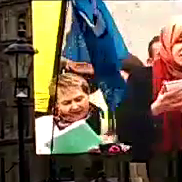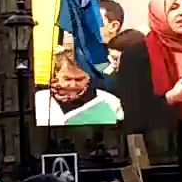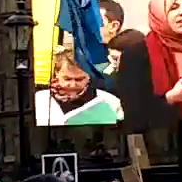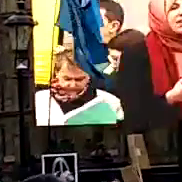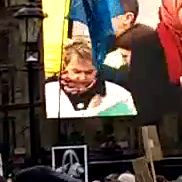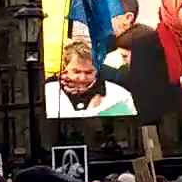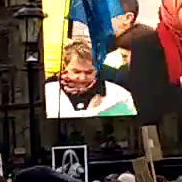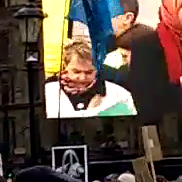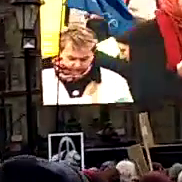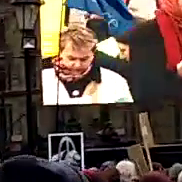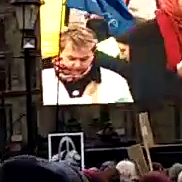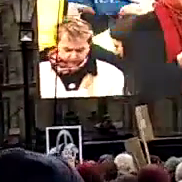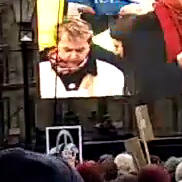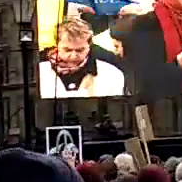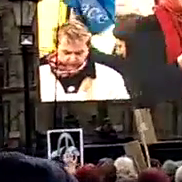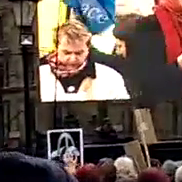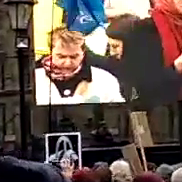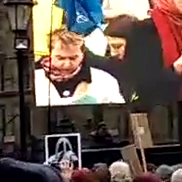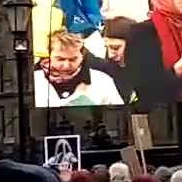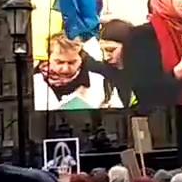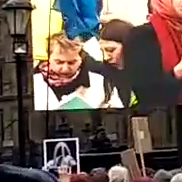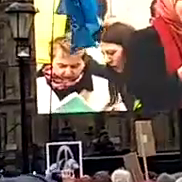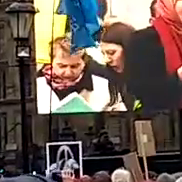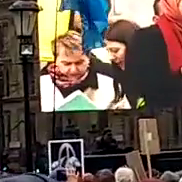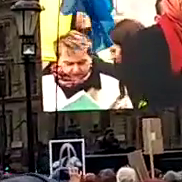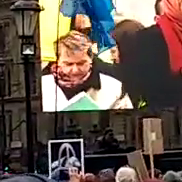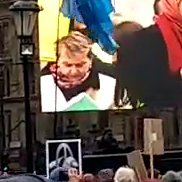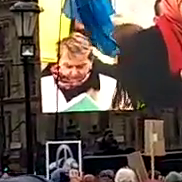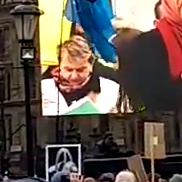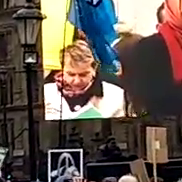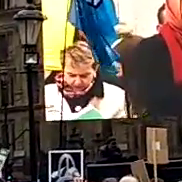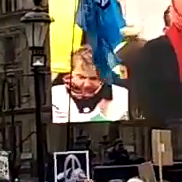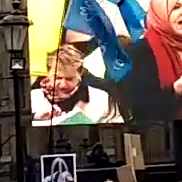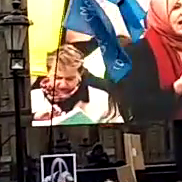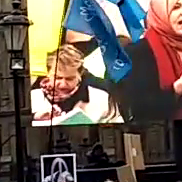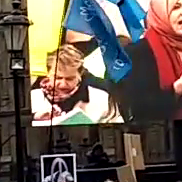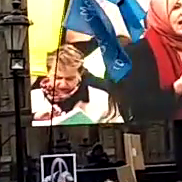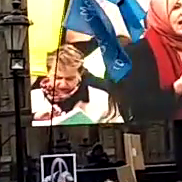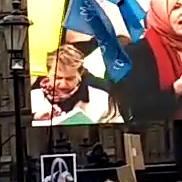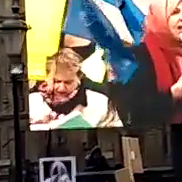Trident is a program above the people and the country.